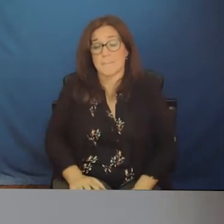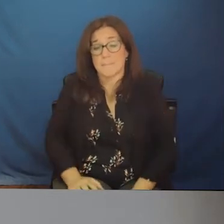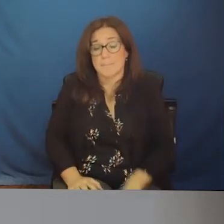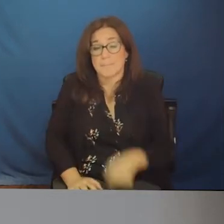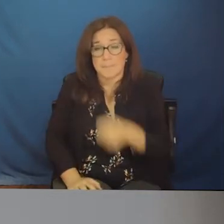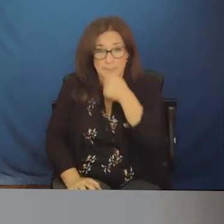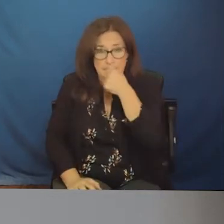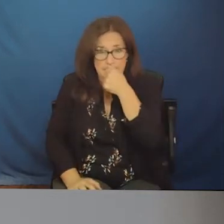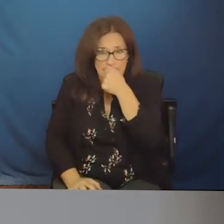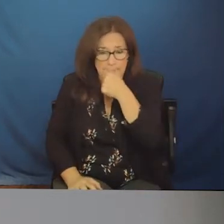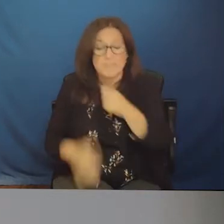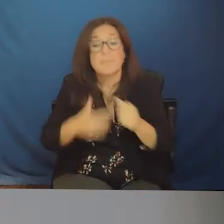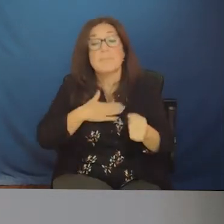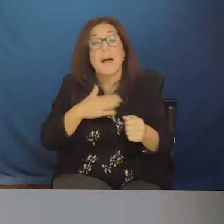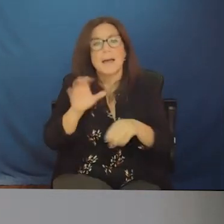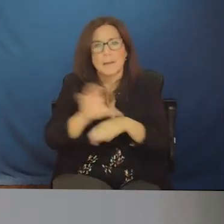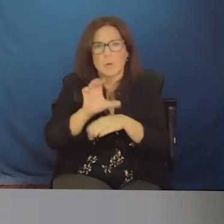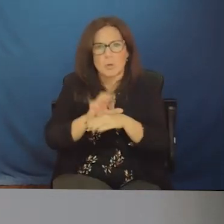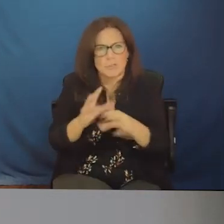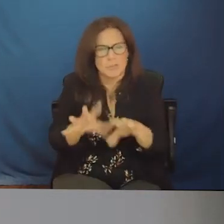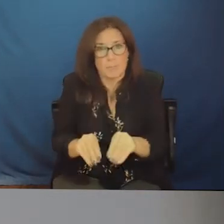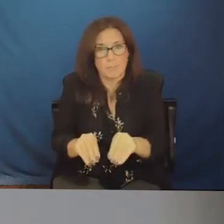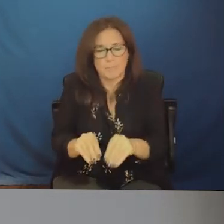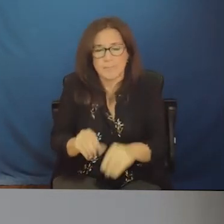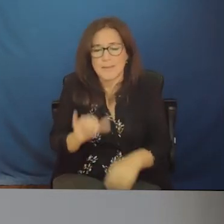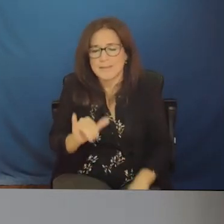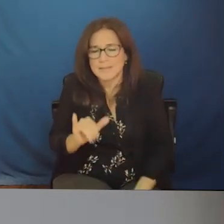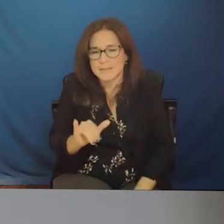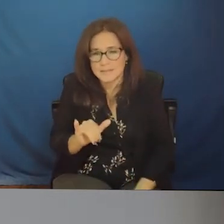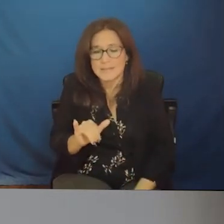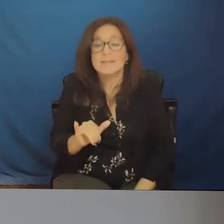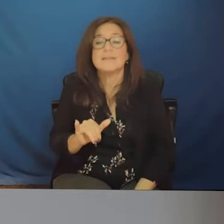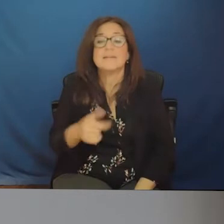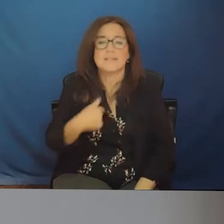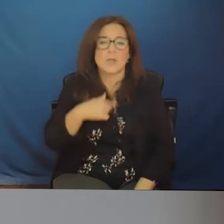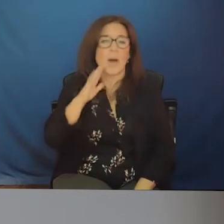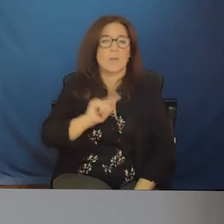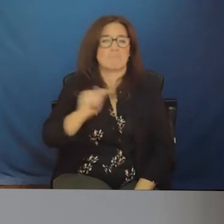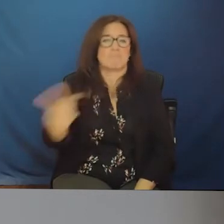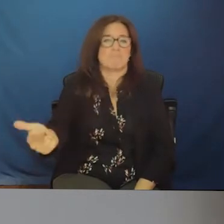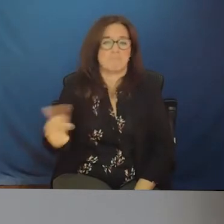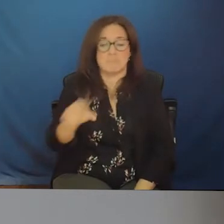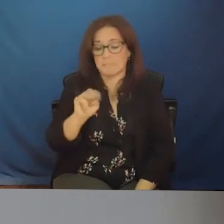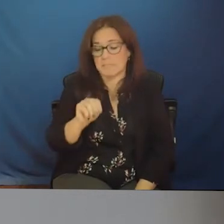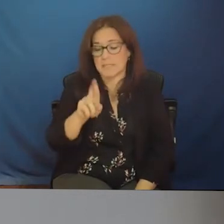computer just went dark. And so I'll turn this hearing over to Mr. Vizzolini.